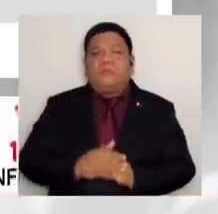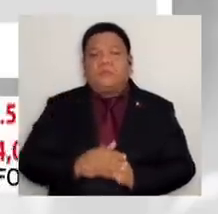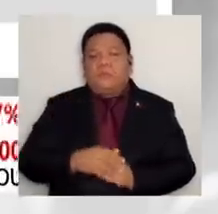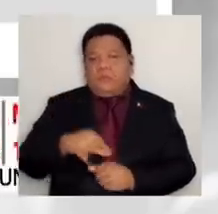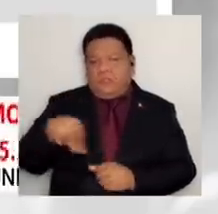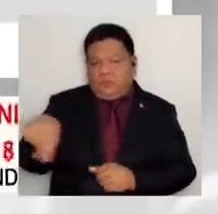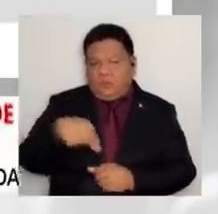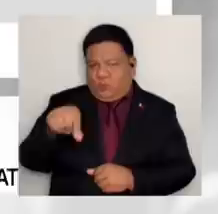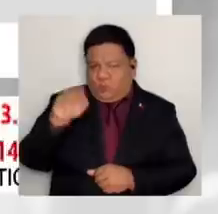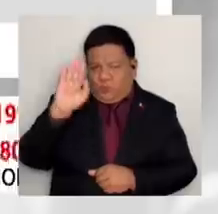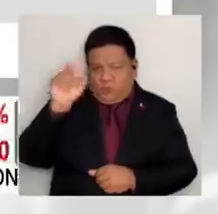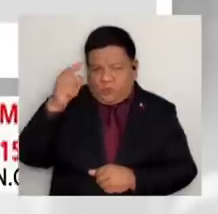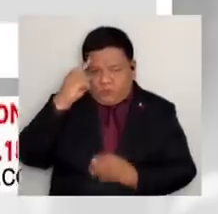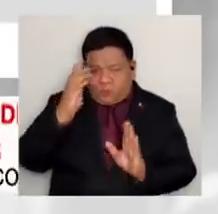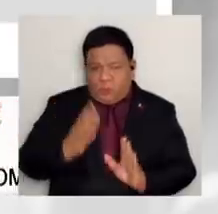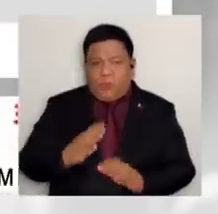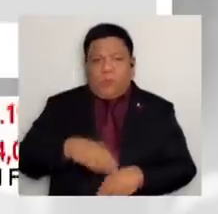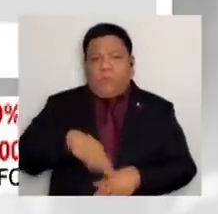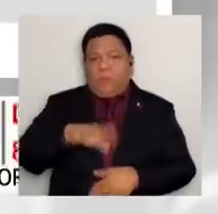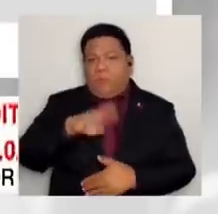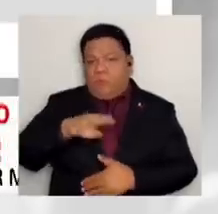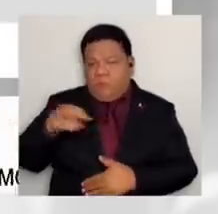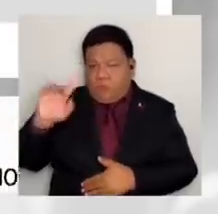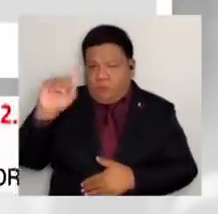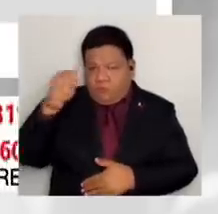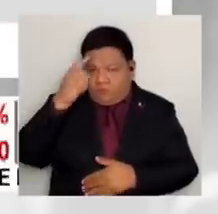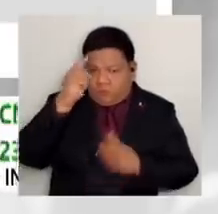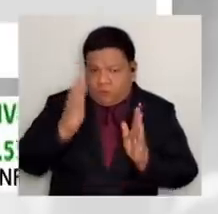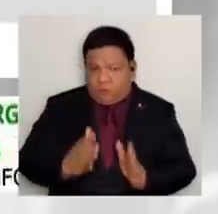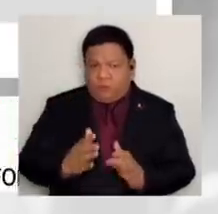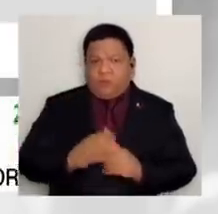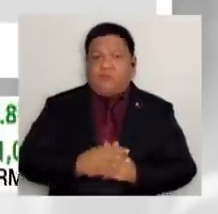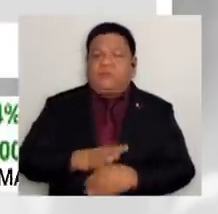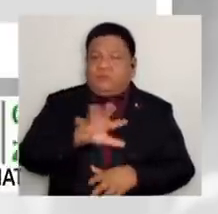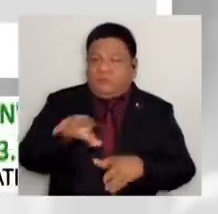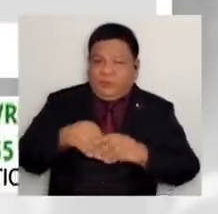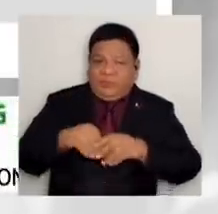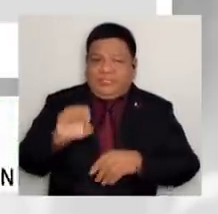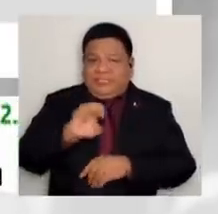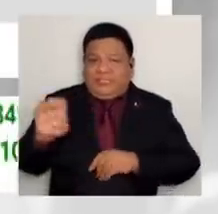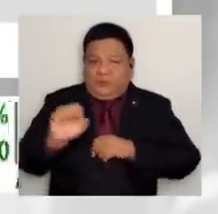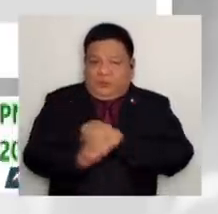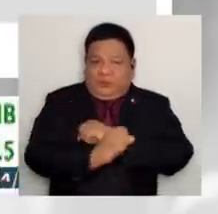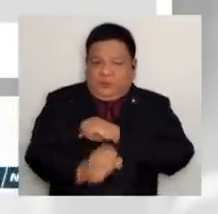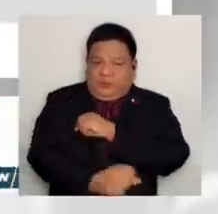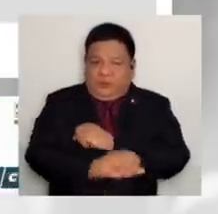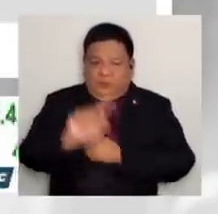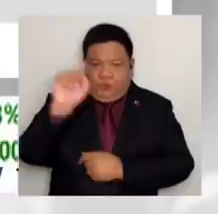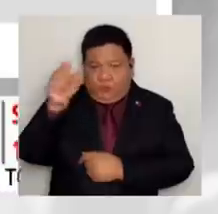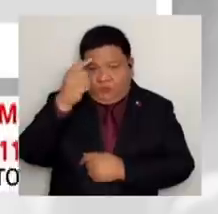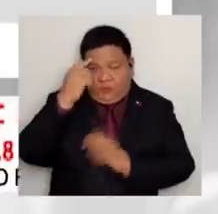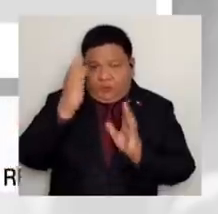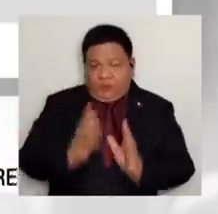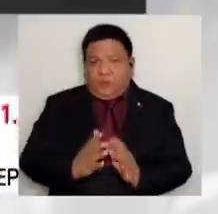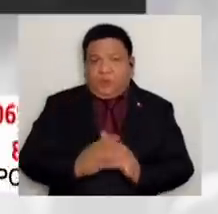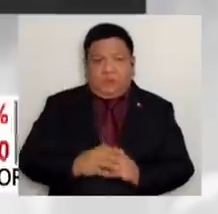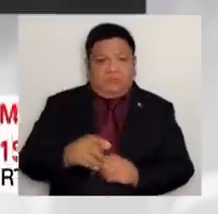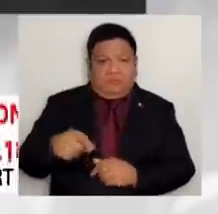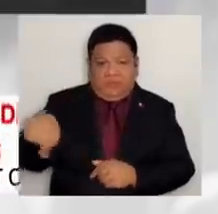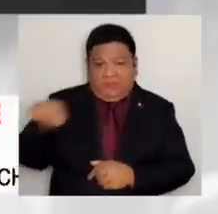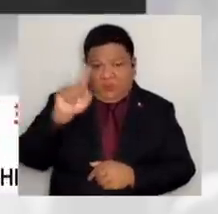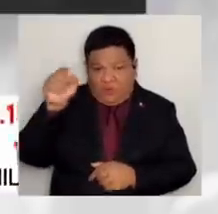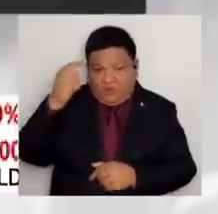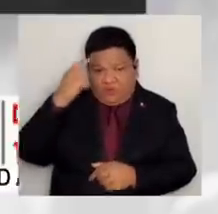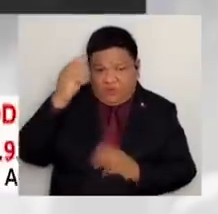Dakila Cua, Bohol Governor Arthur Yap, and Eastern Samar Governor Ben Evardone. They believe Duterte as vice president